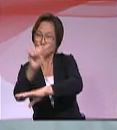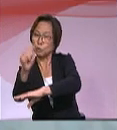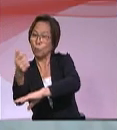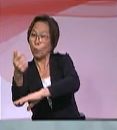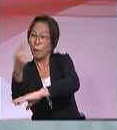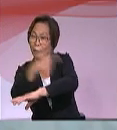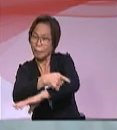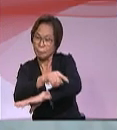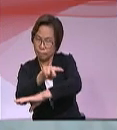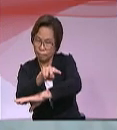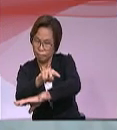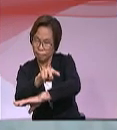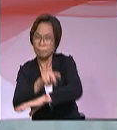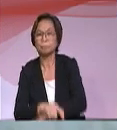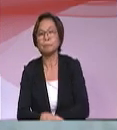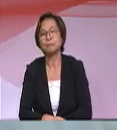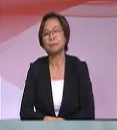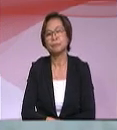hari.